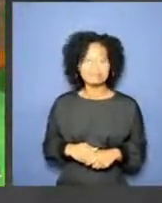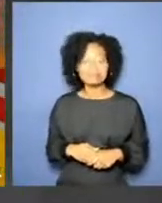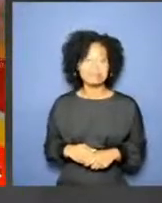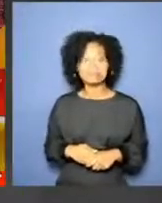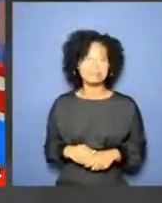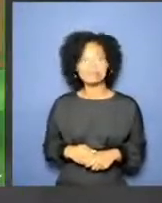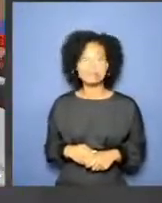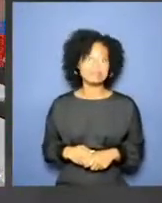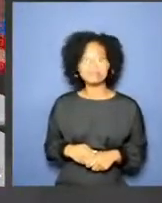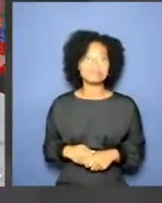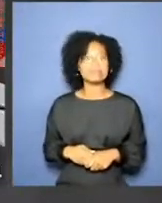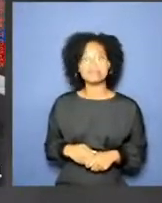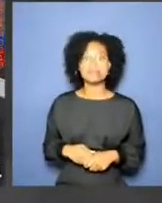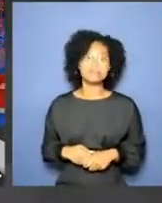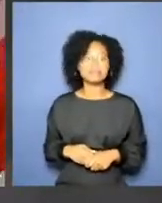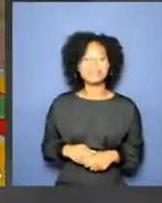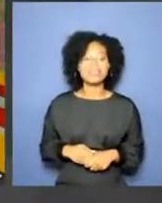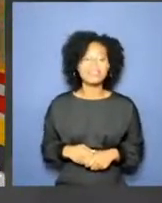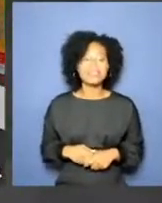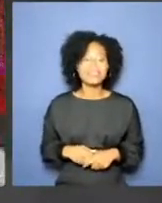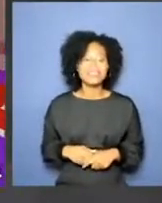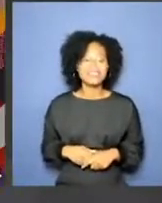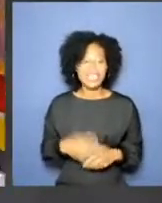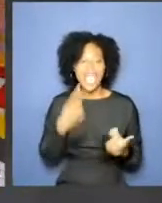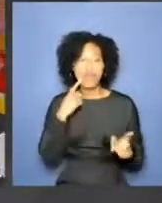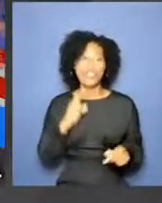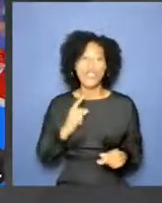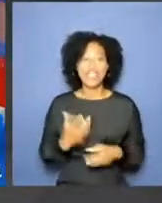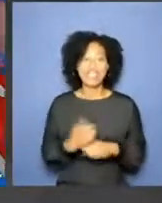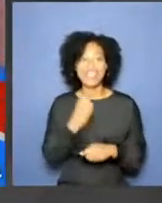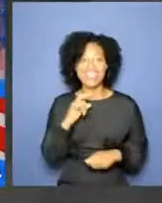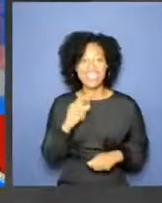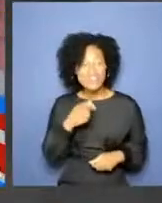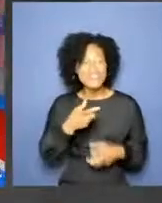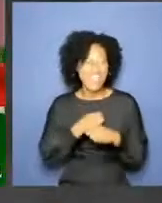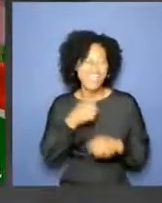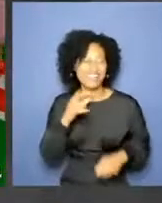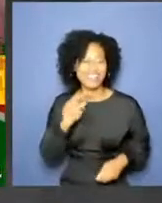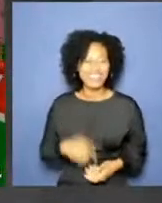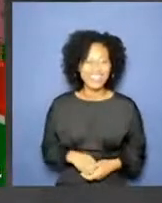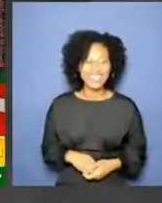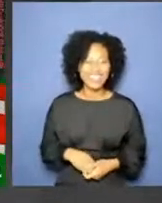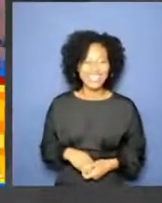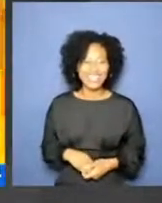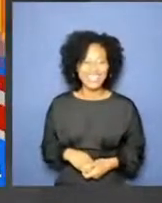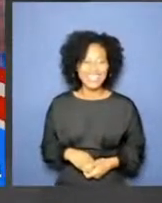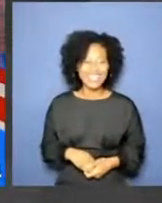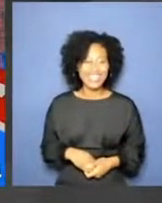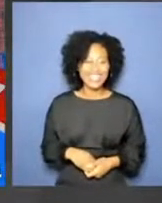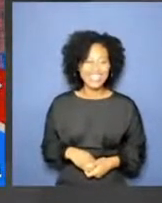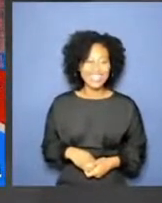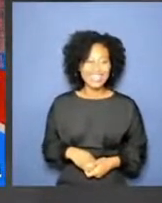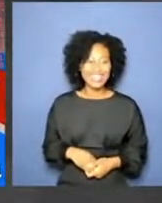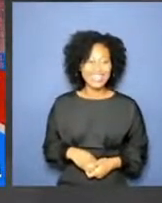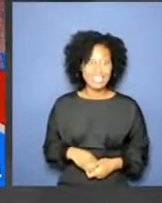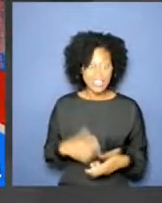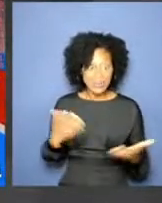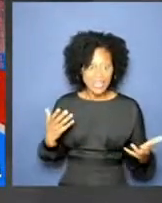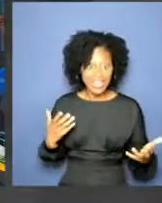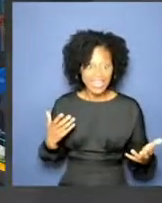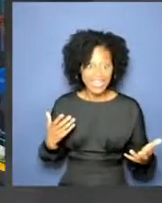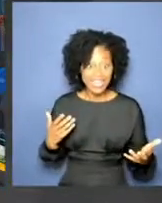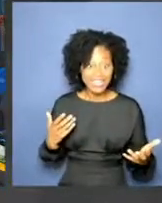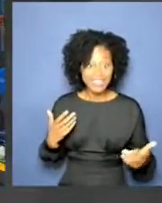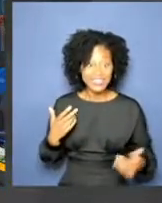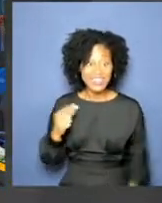Blue. Middle's the wave. Midland. There we go. You've got this. Green. Green.